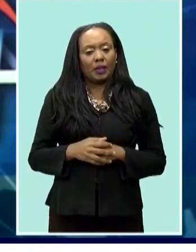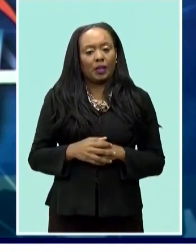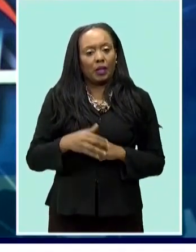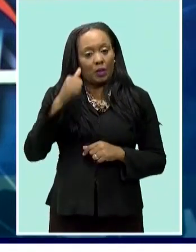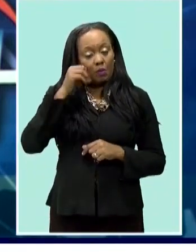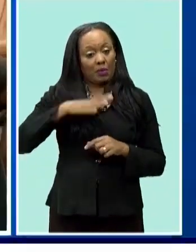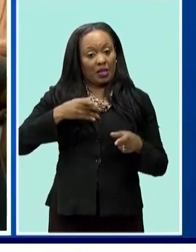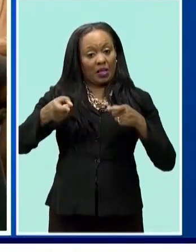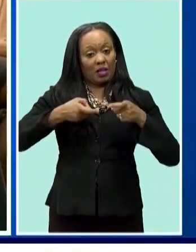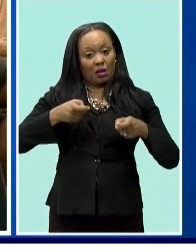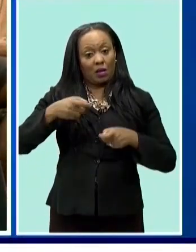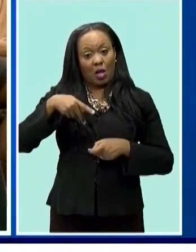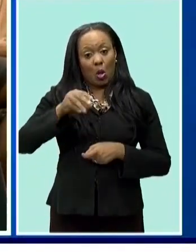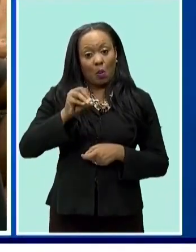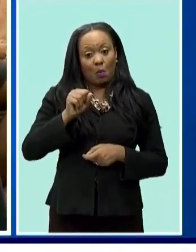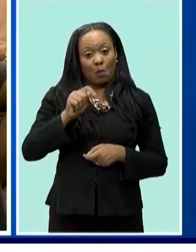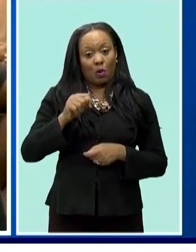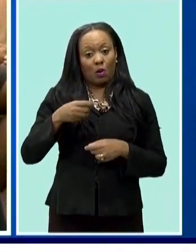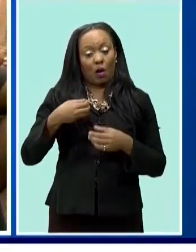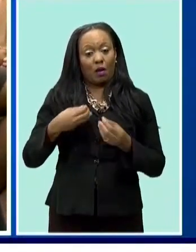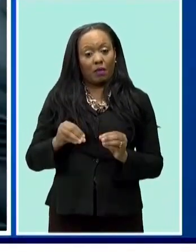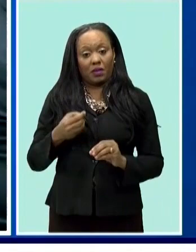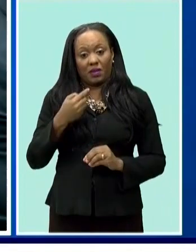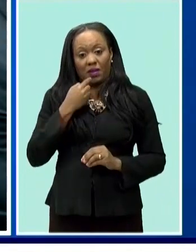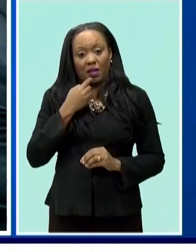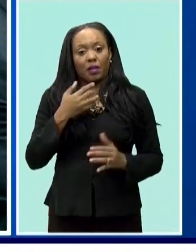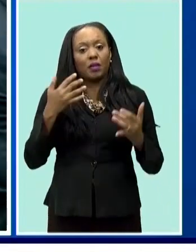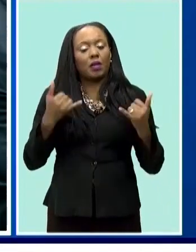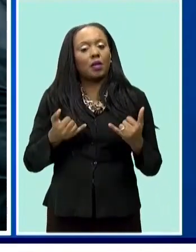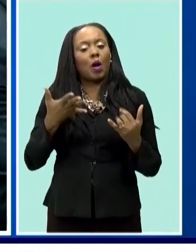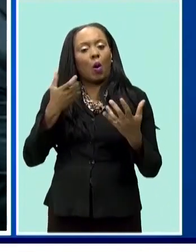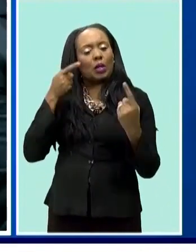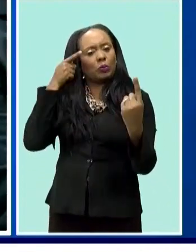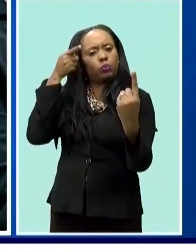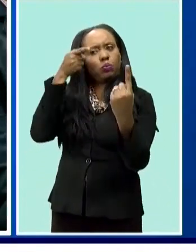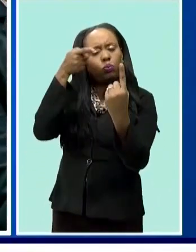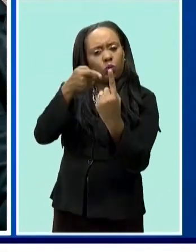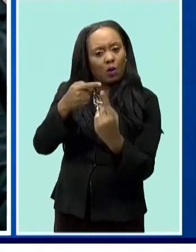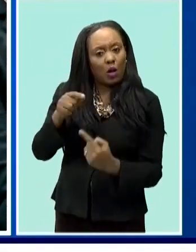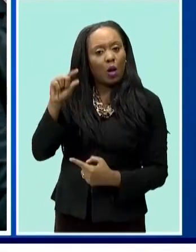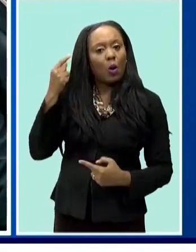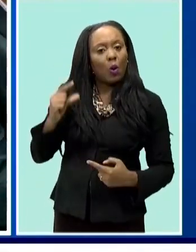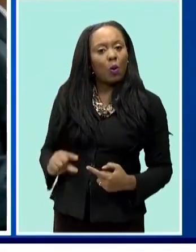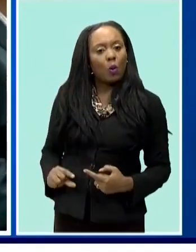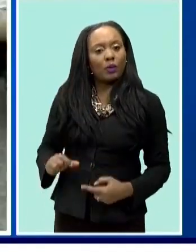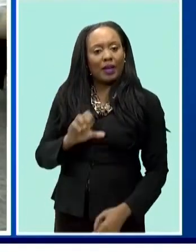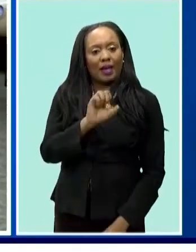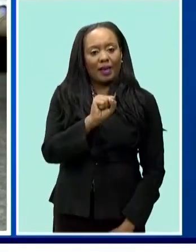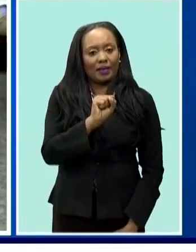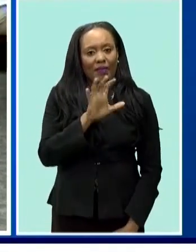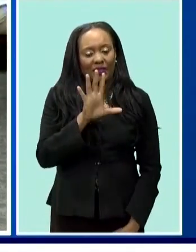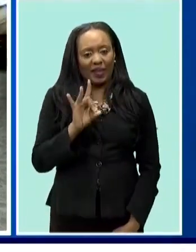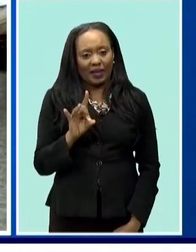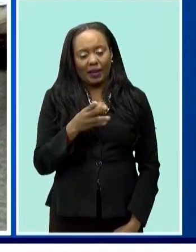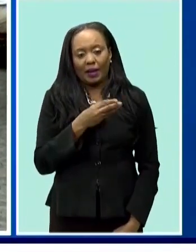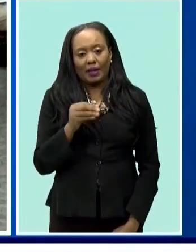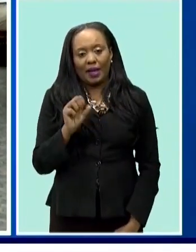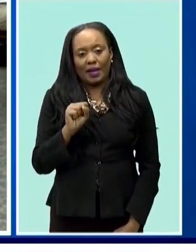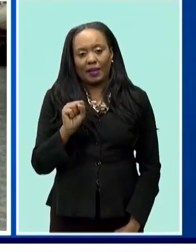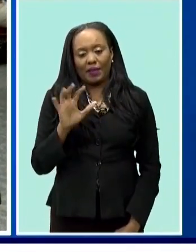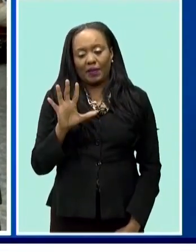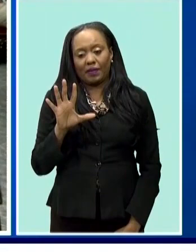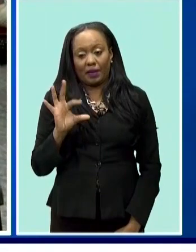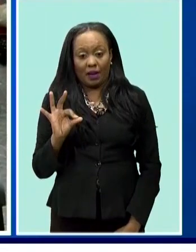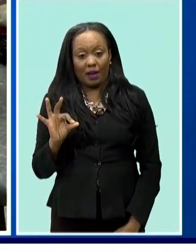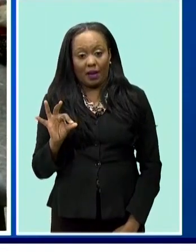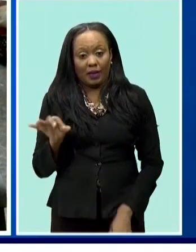Best says Barbados is now striving for gold with the S58 and S59 standards that cover security of post. The Universal